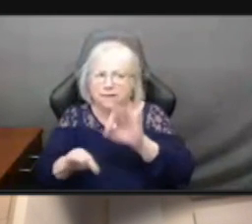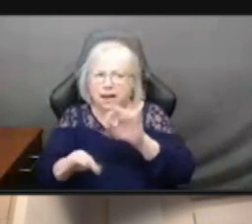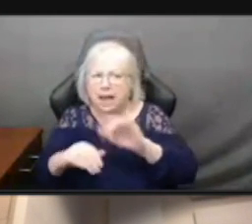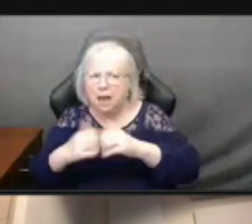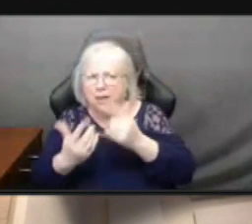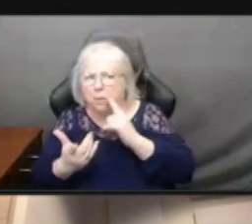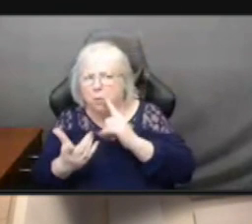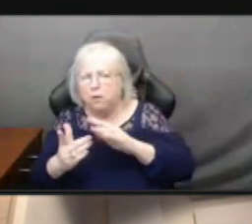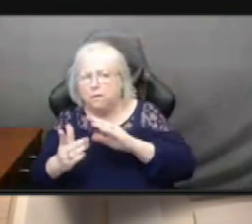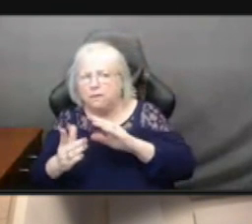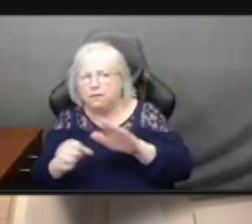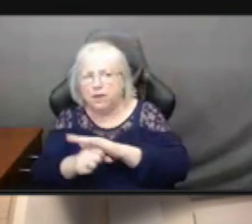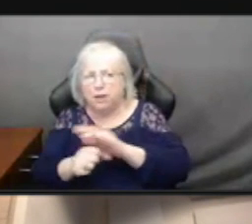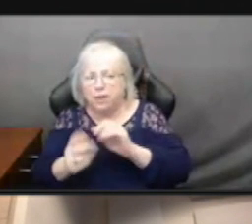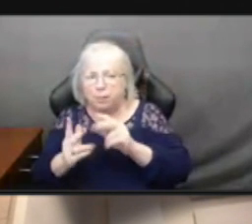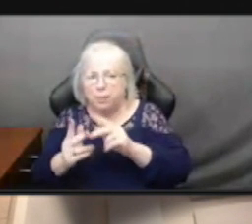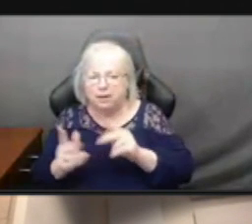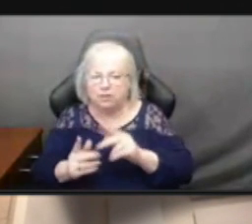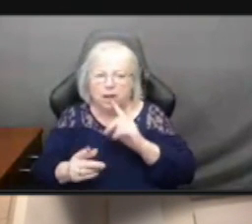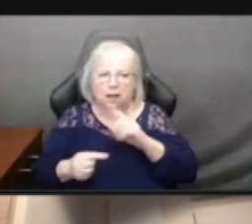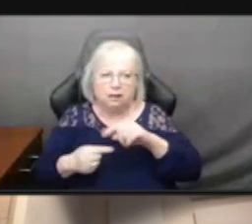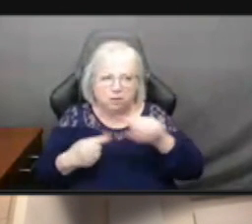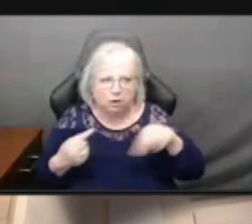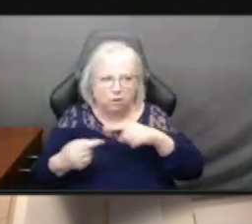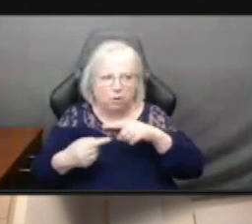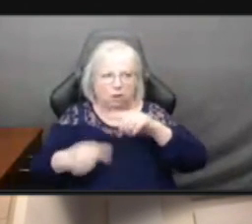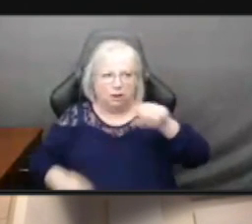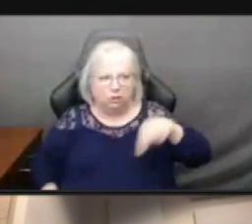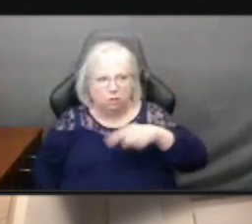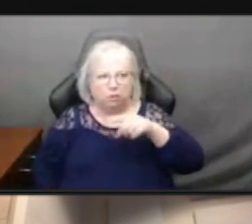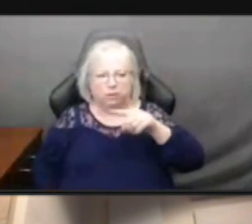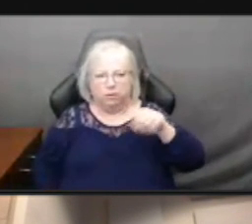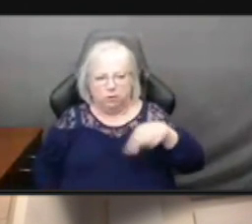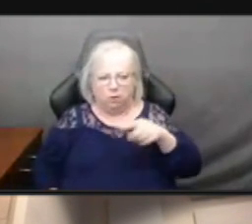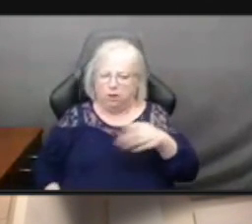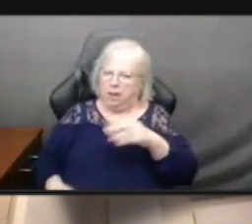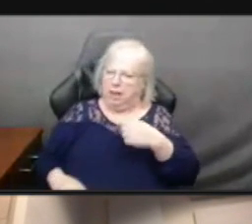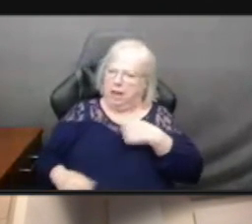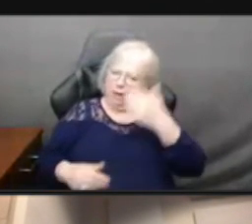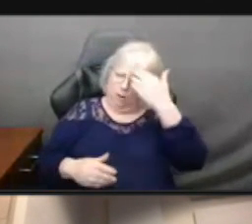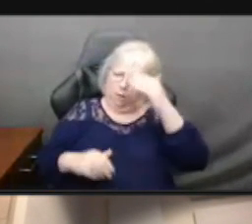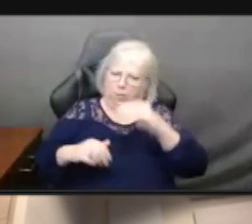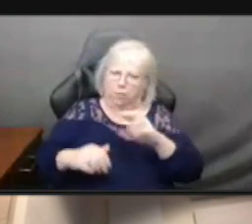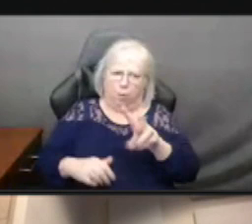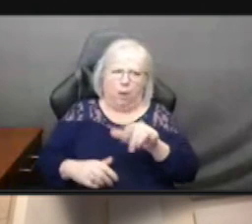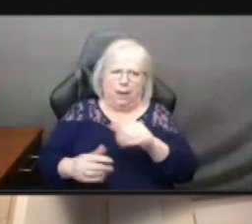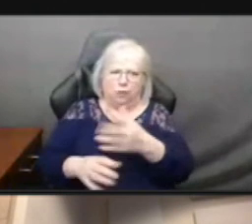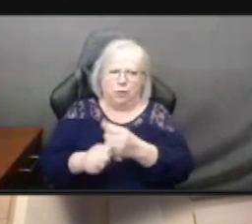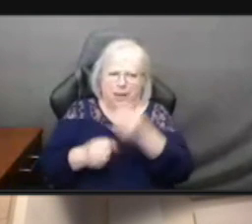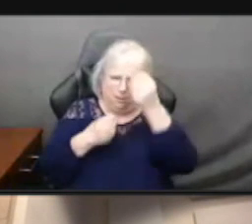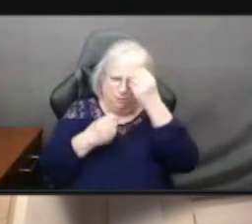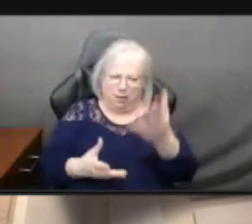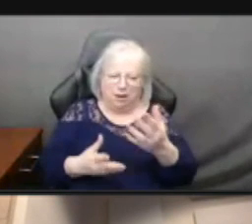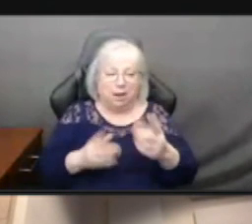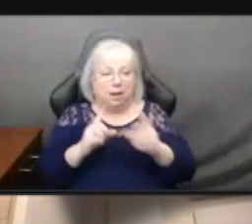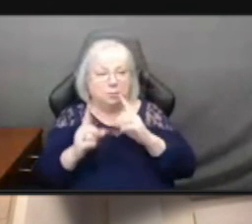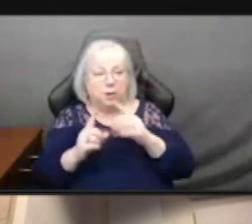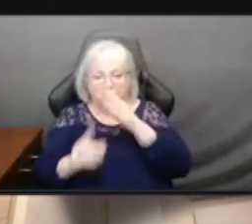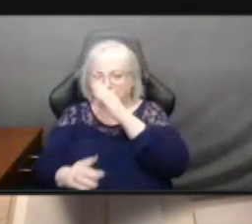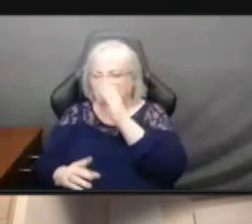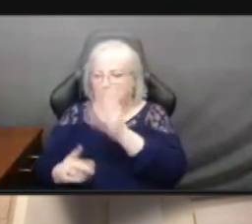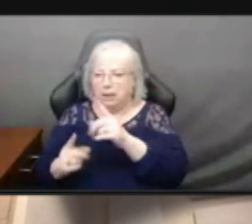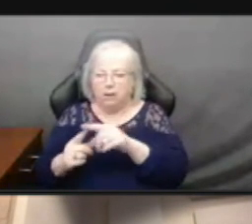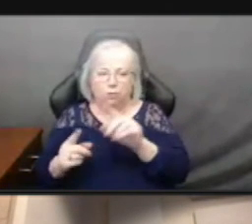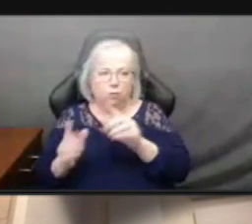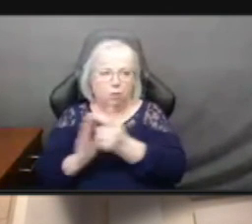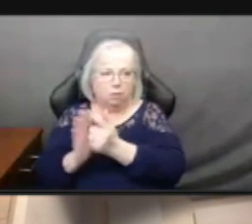I got circles and circles and circles, and I'm someone who knows how to get information. I spoke directly to Tom Carpenter's office, who